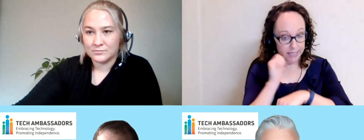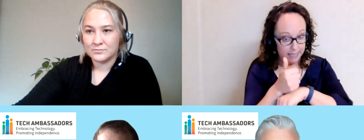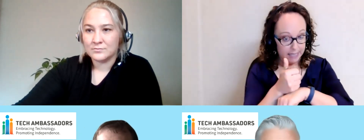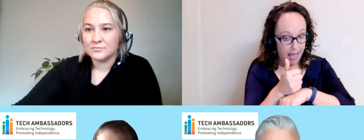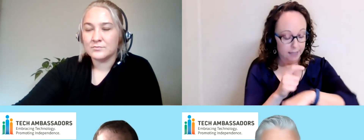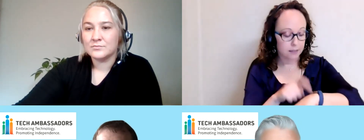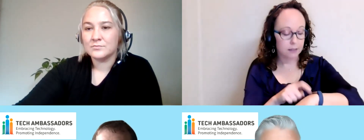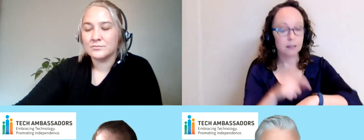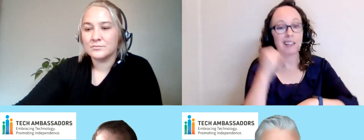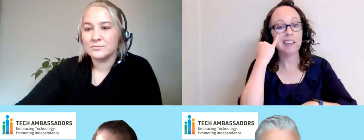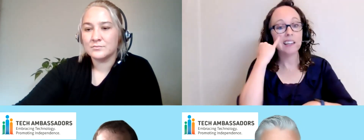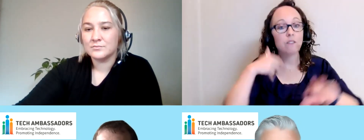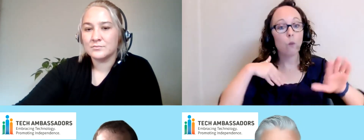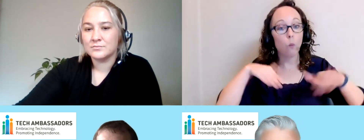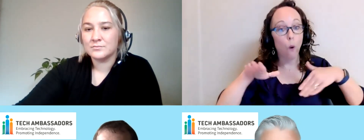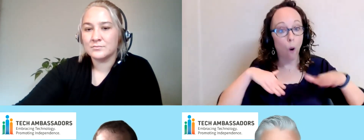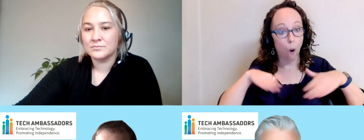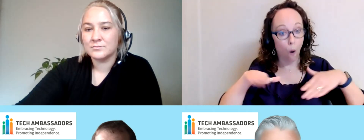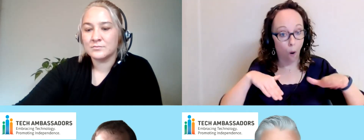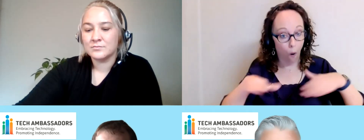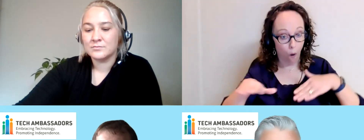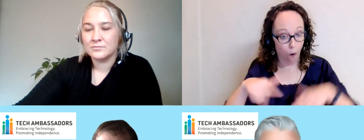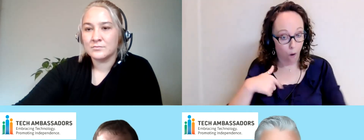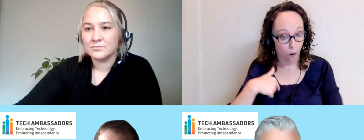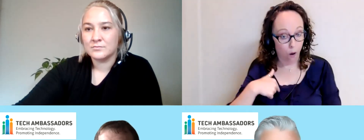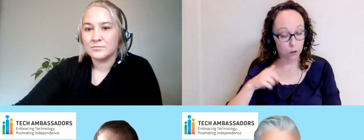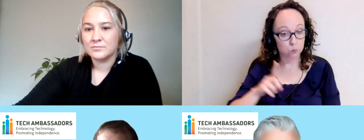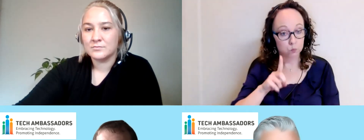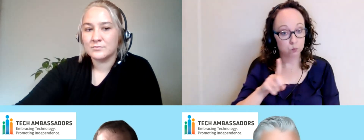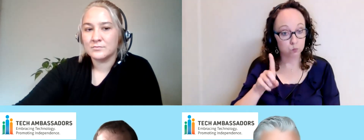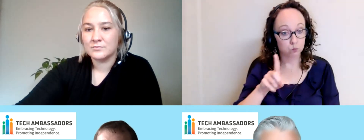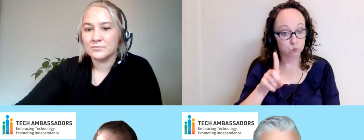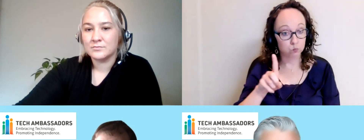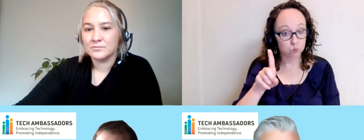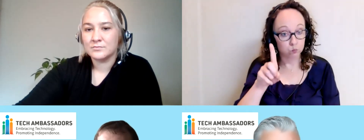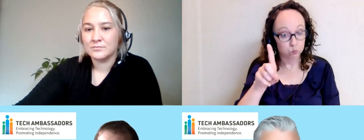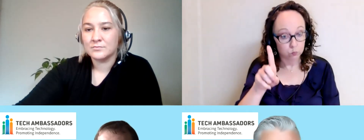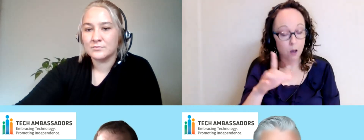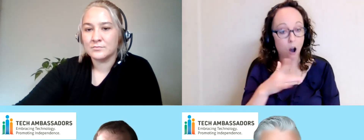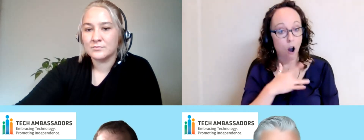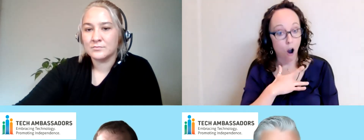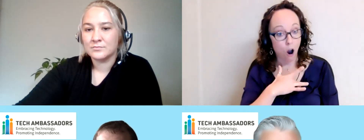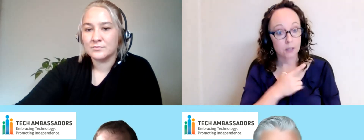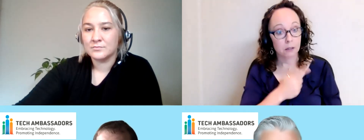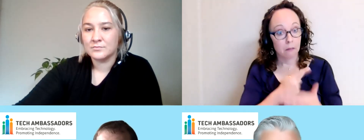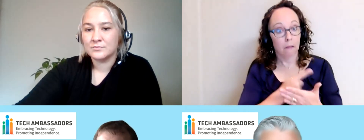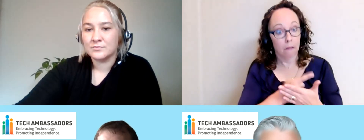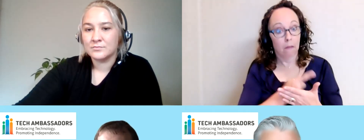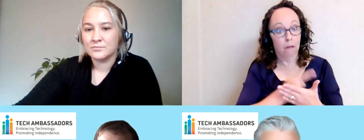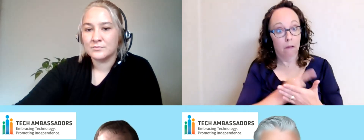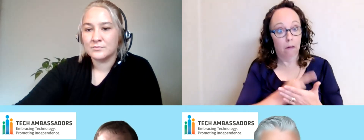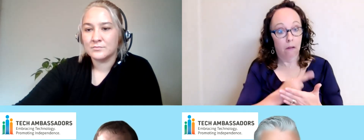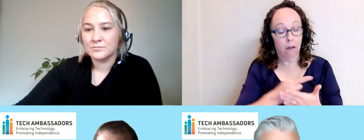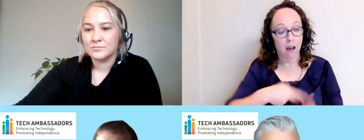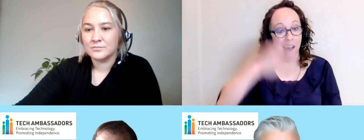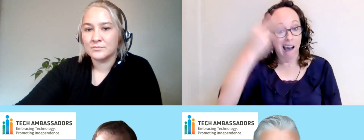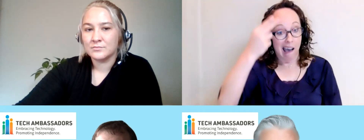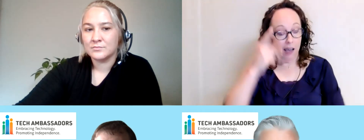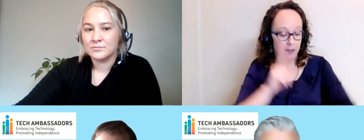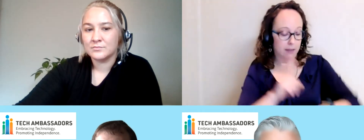I'm walking and my heart rate gets higher, it'll alert